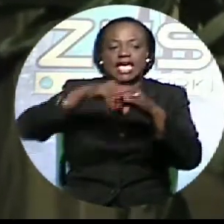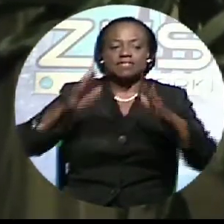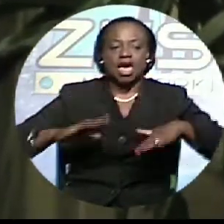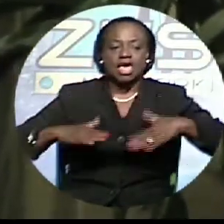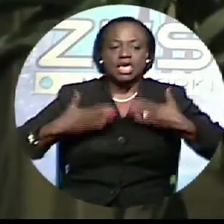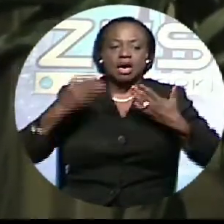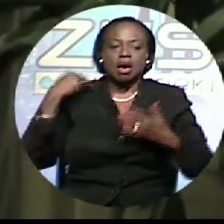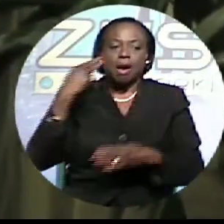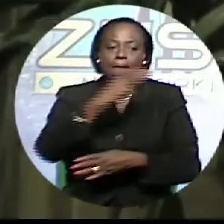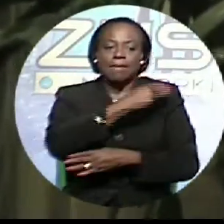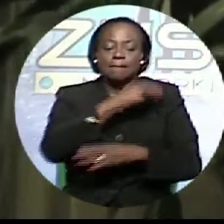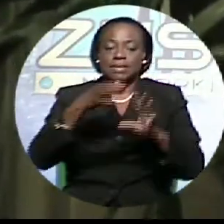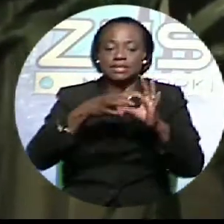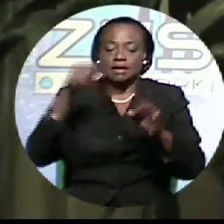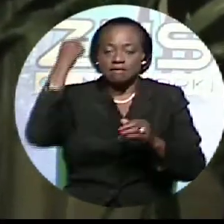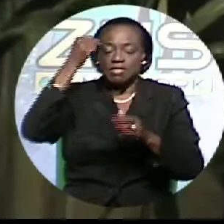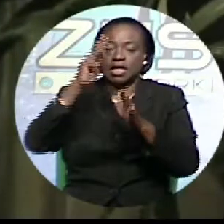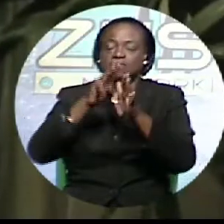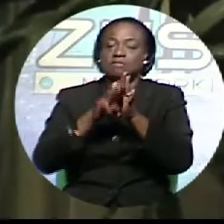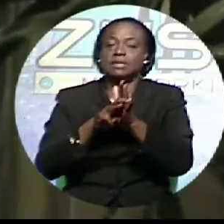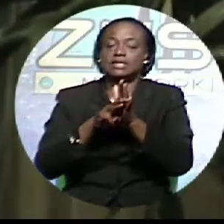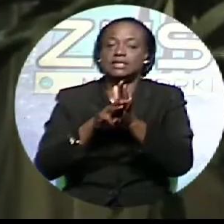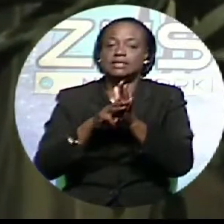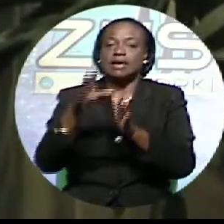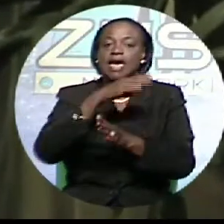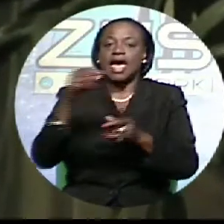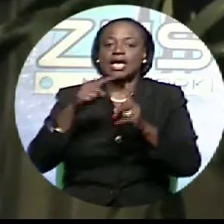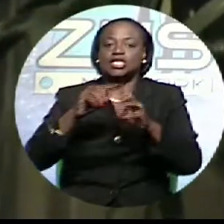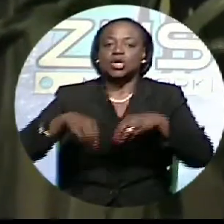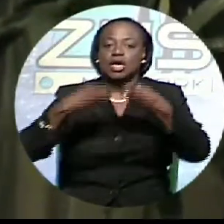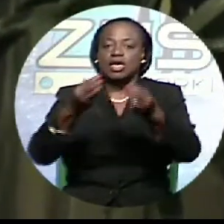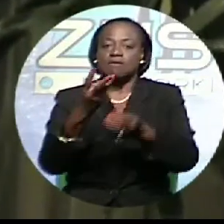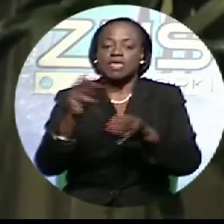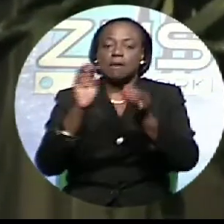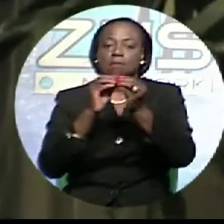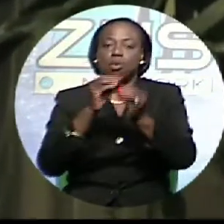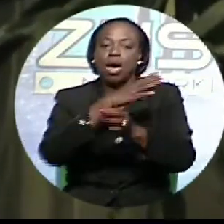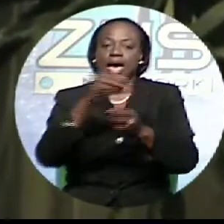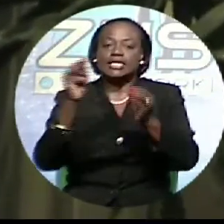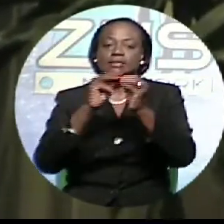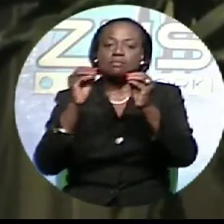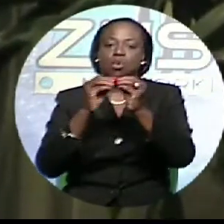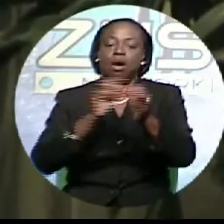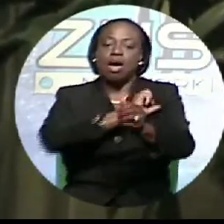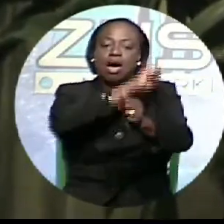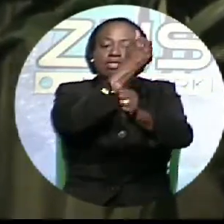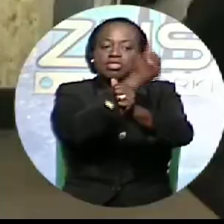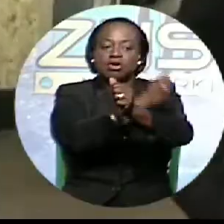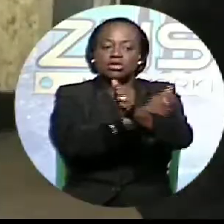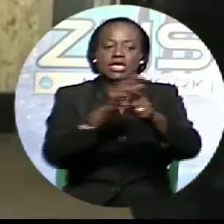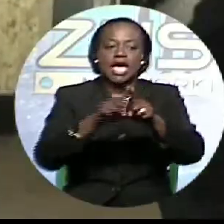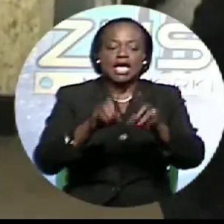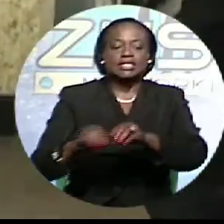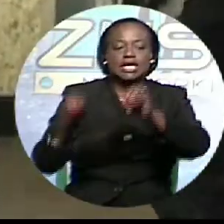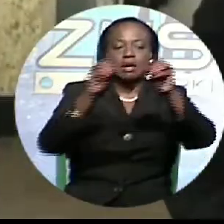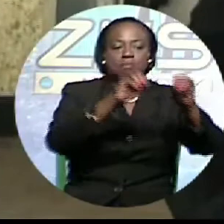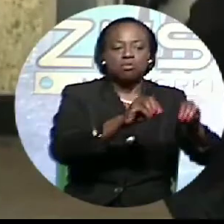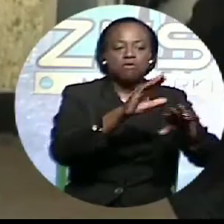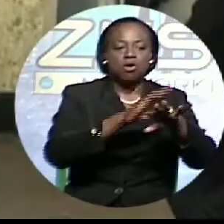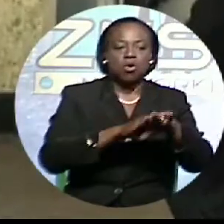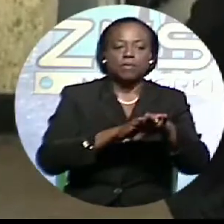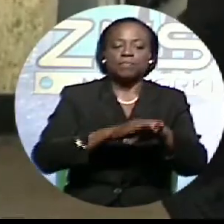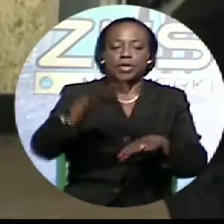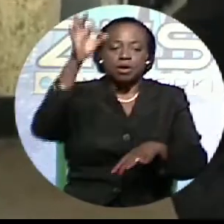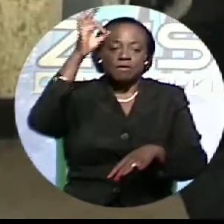members of the government and to give them more and more authority as we move on. Now, Forbes will be replaced